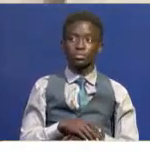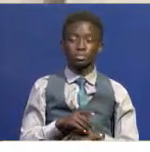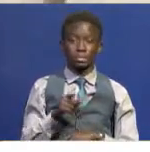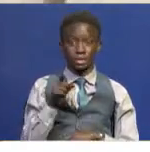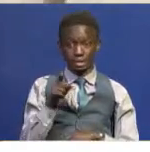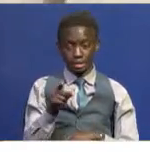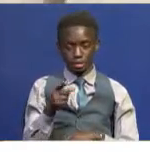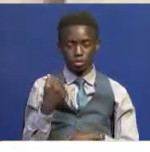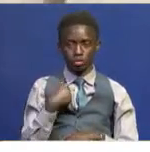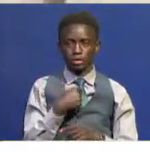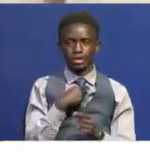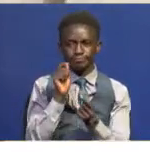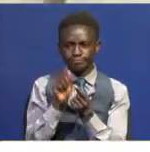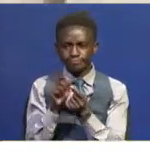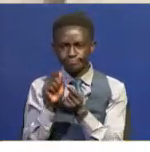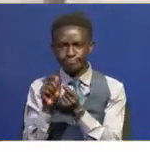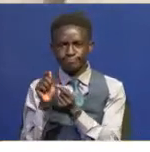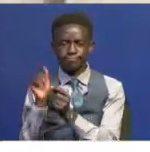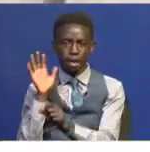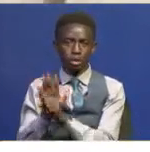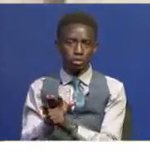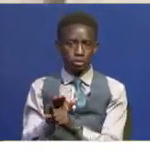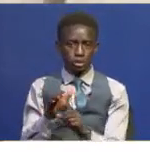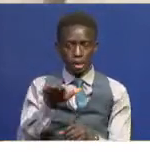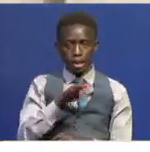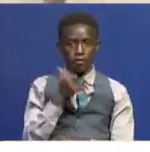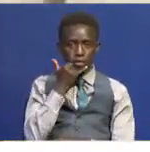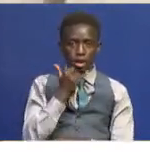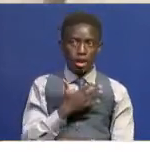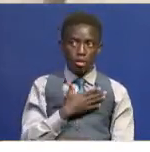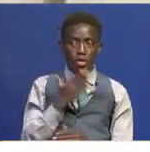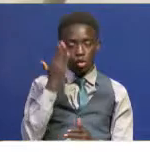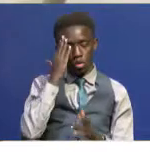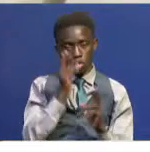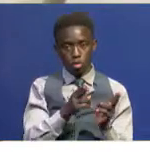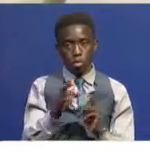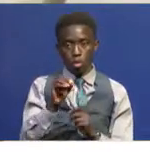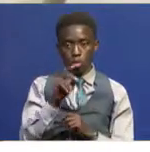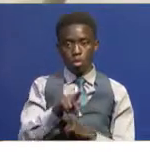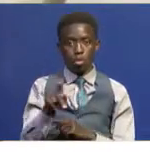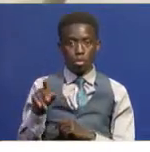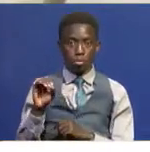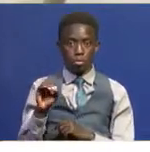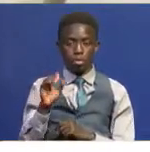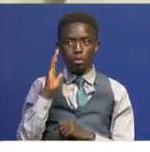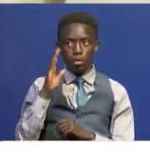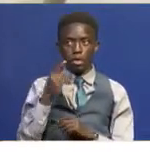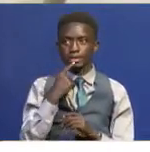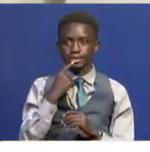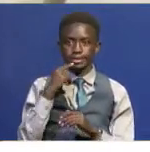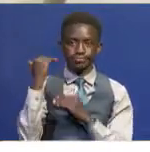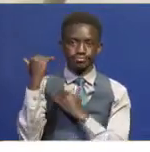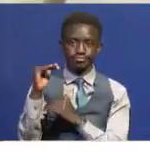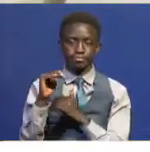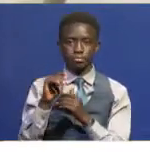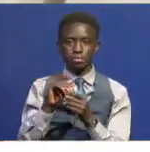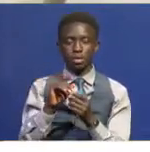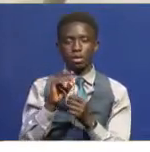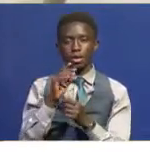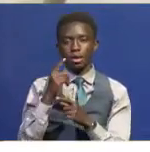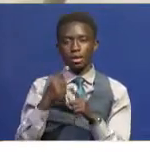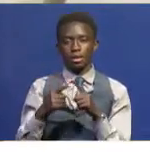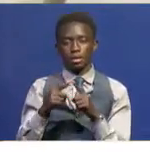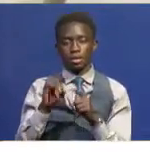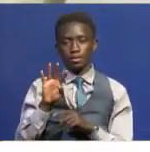do a lot of testing in regards to our phones, because a typical Oppo phone would stay last a minimum of 4 years. So with